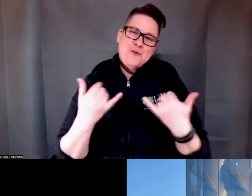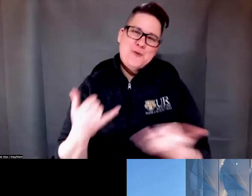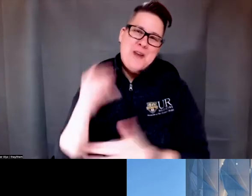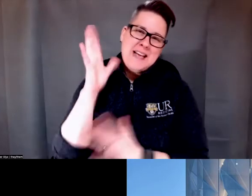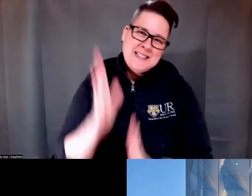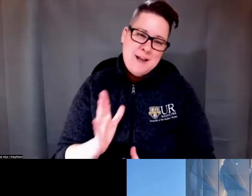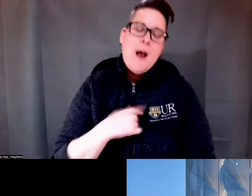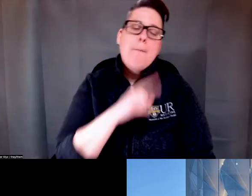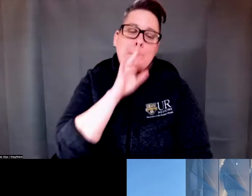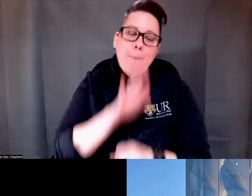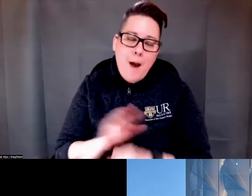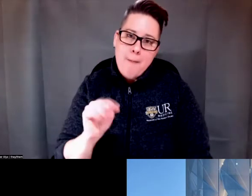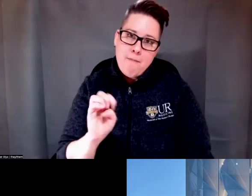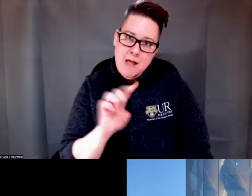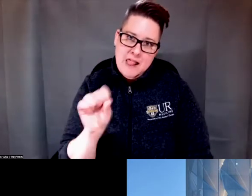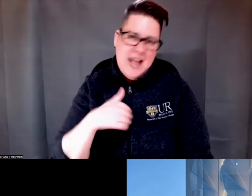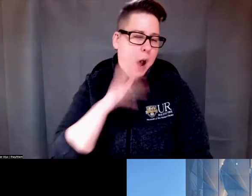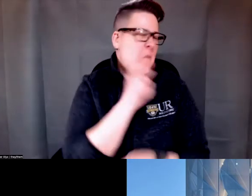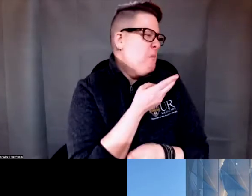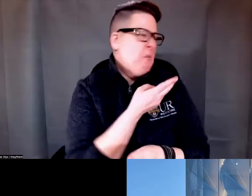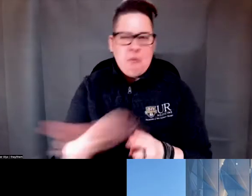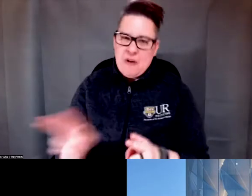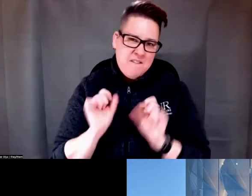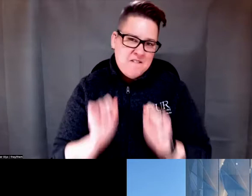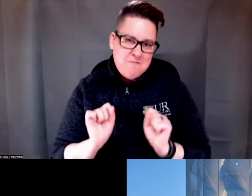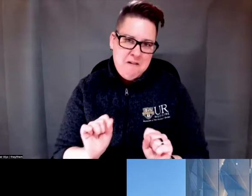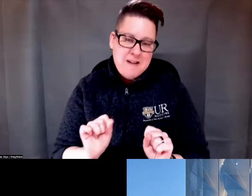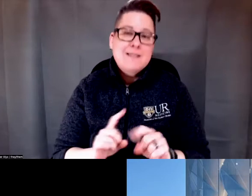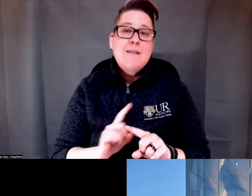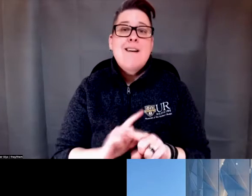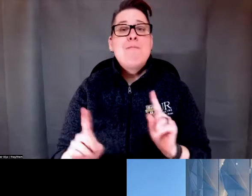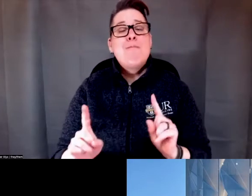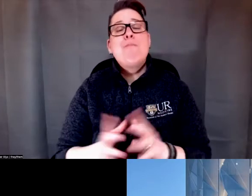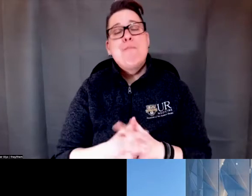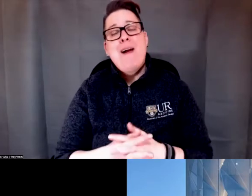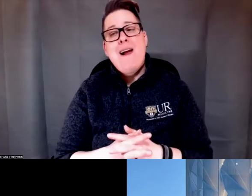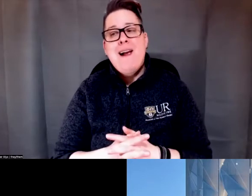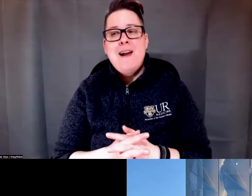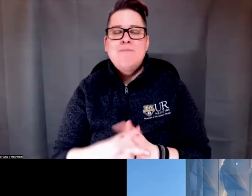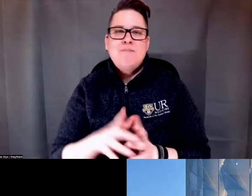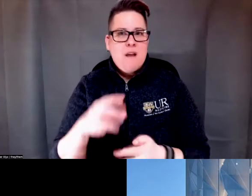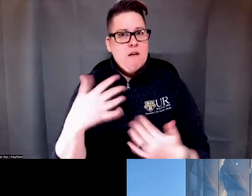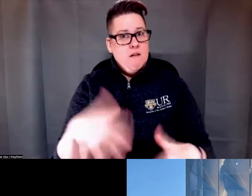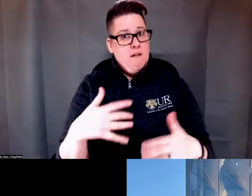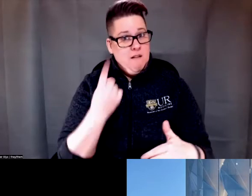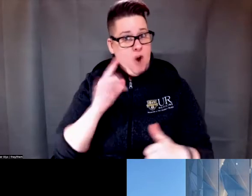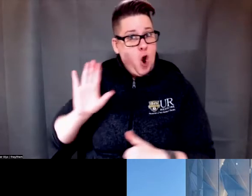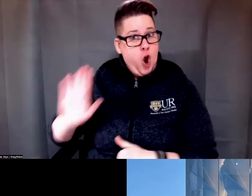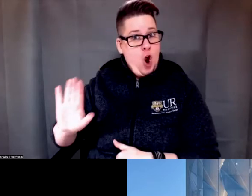and I promise, Melissa, that I'll be as brief as possible, but it's really hard to summarize